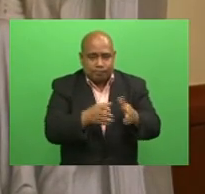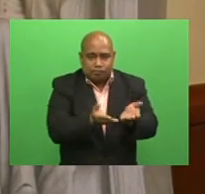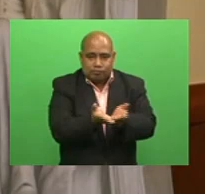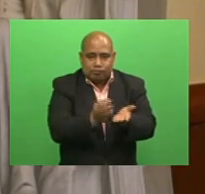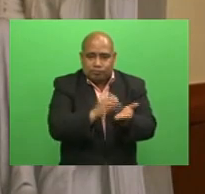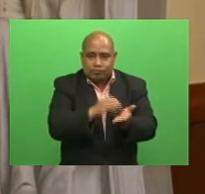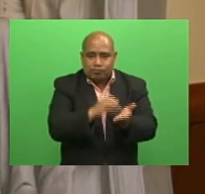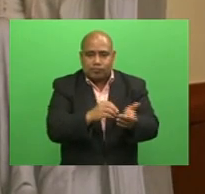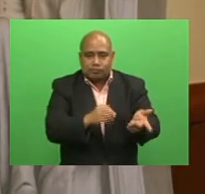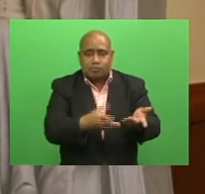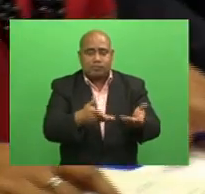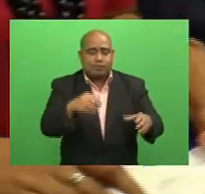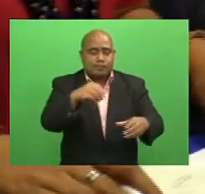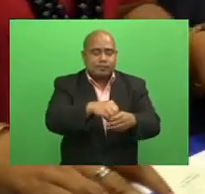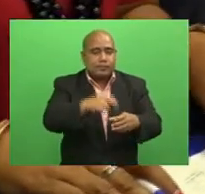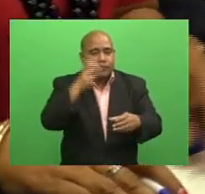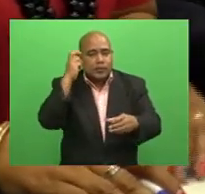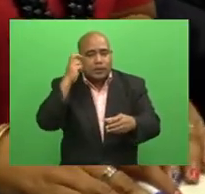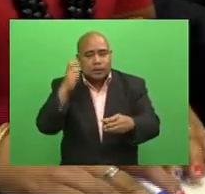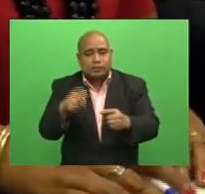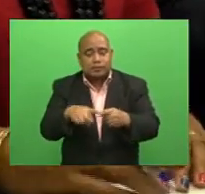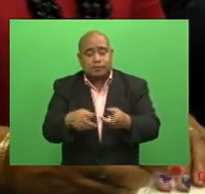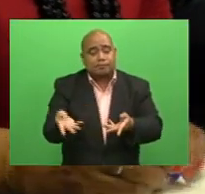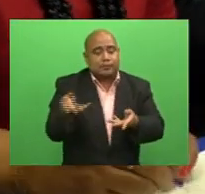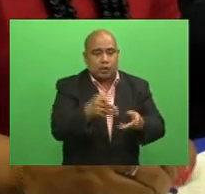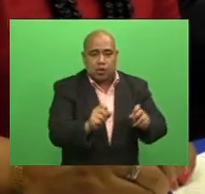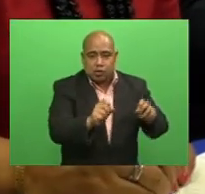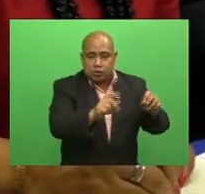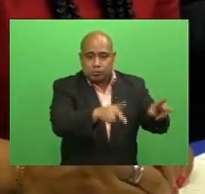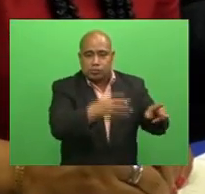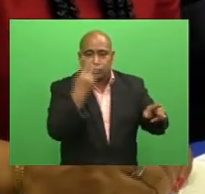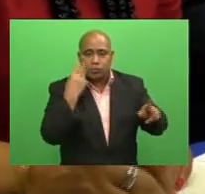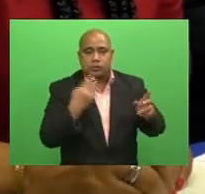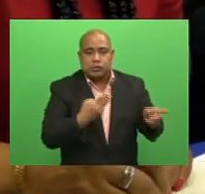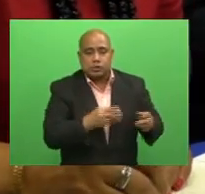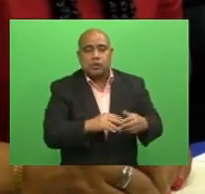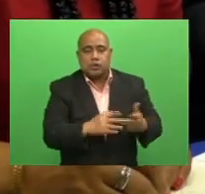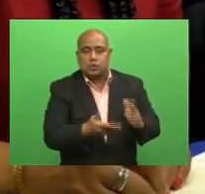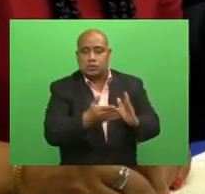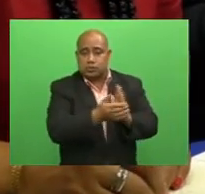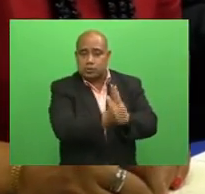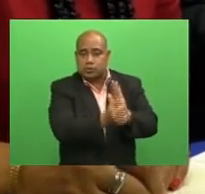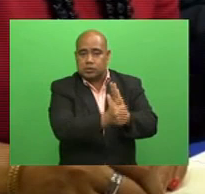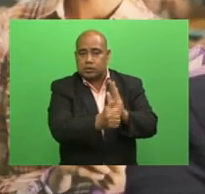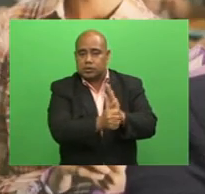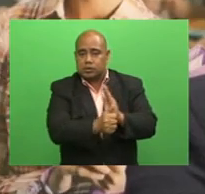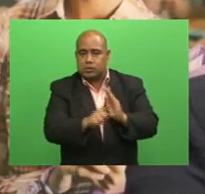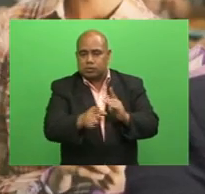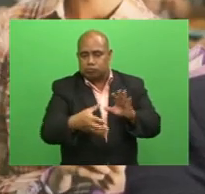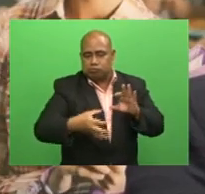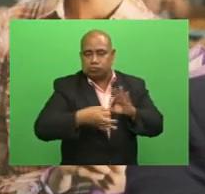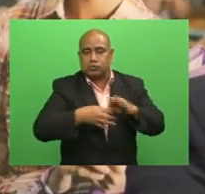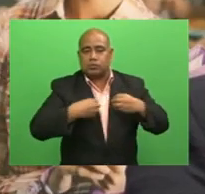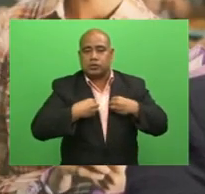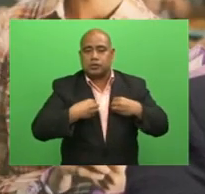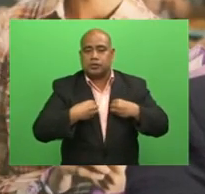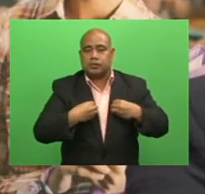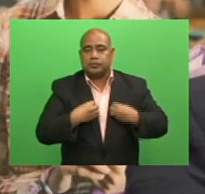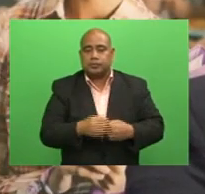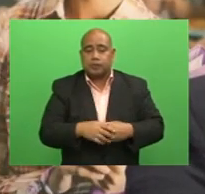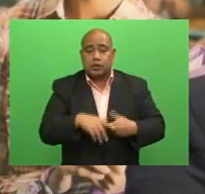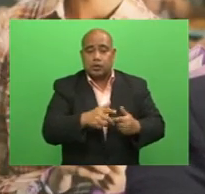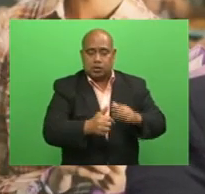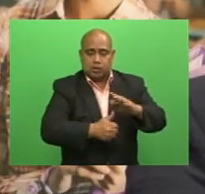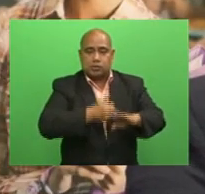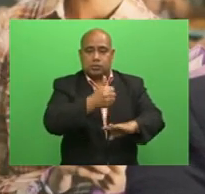provide opportunities for these women to apply their newly acquired skills to their own businesses, in addition to establishing a robust network